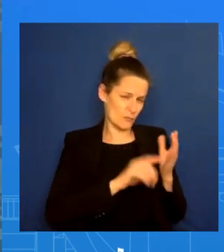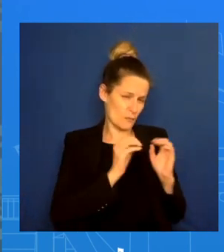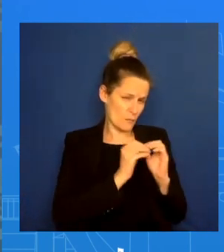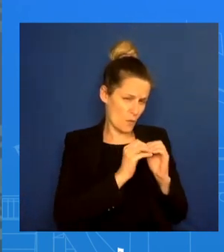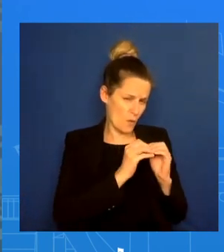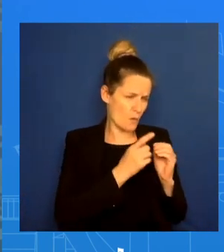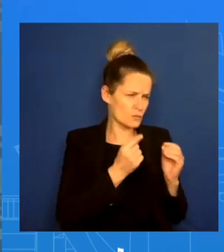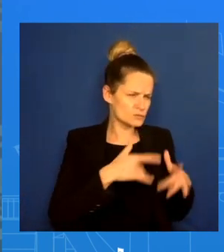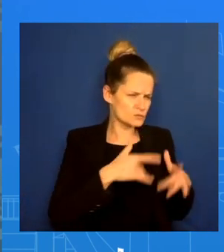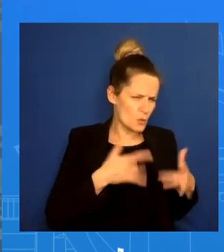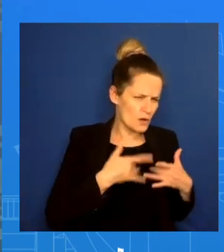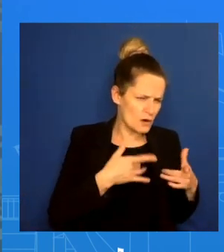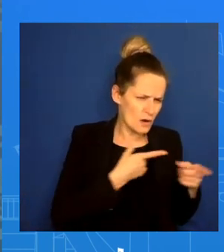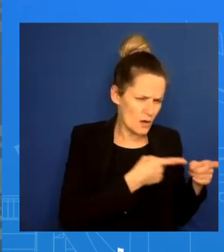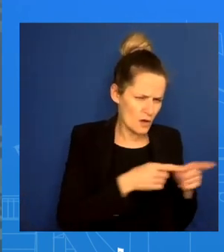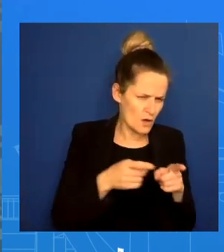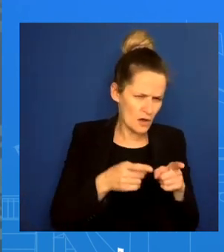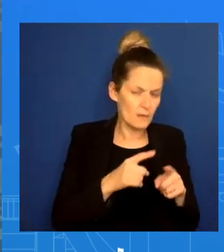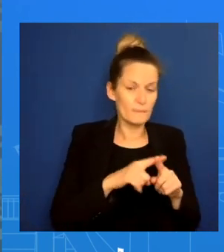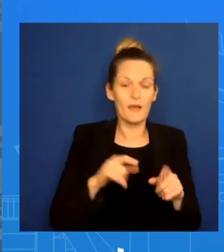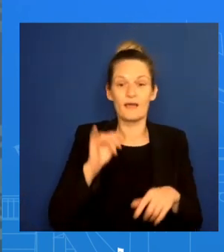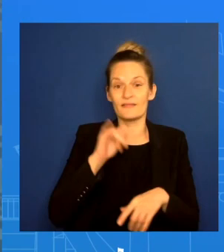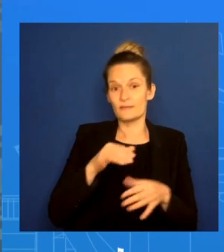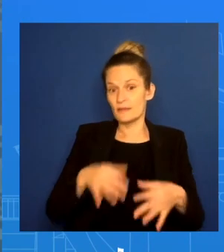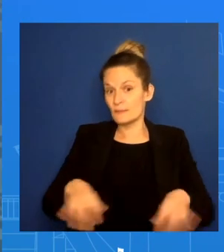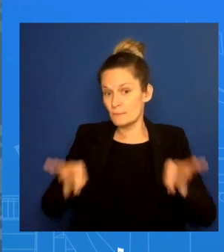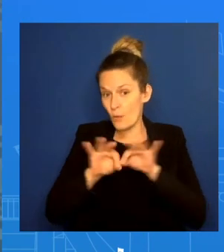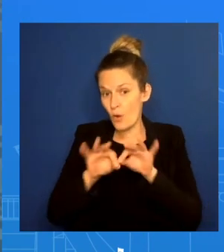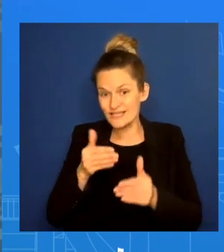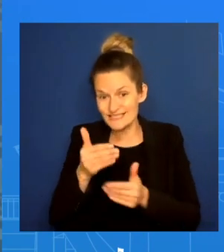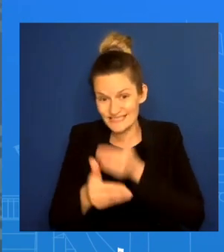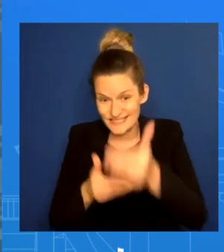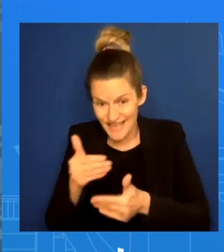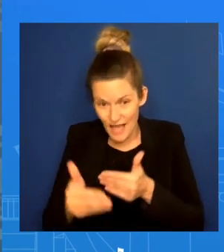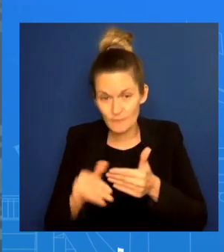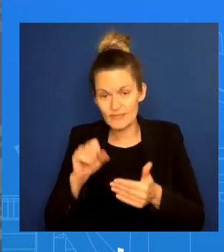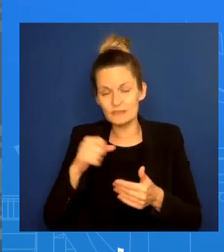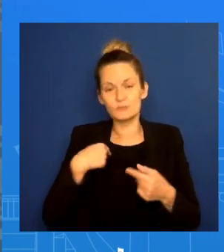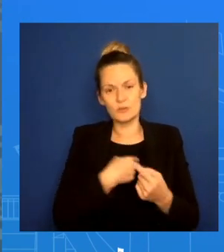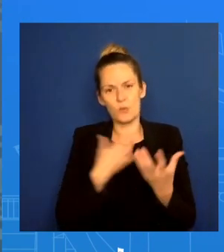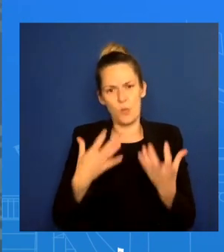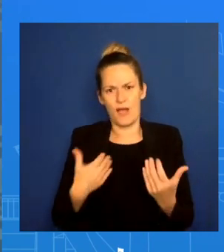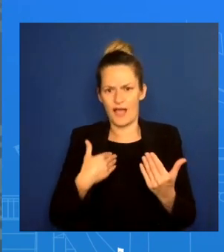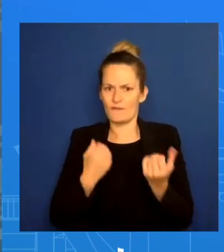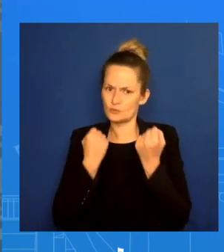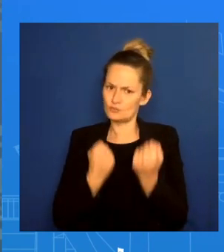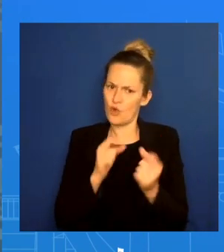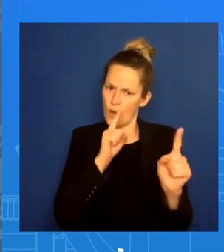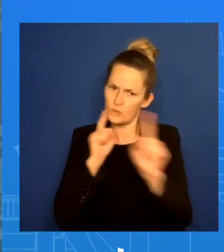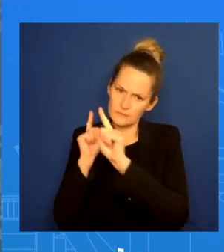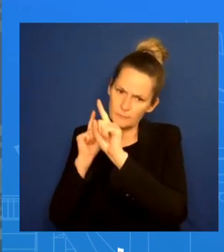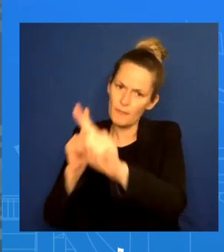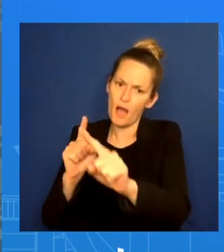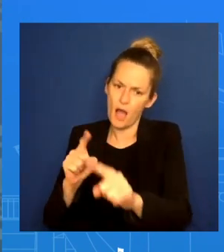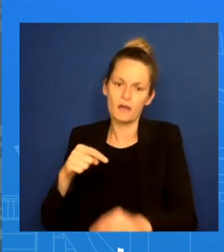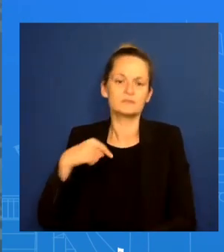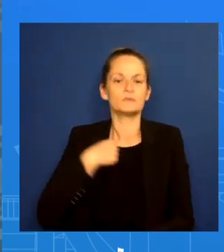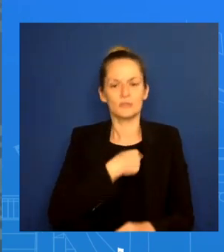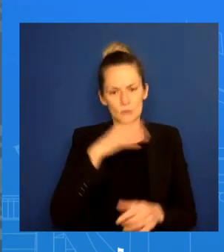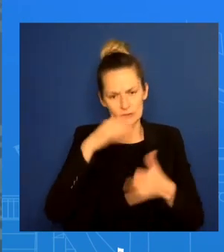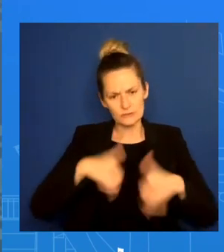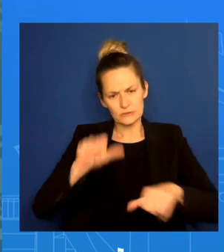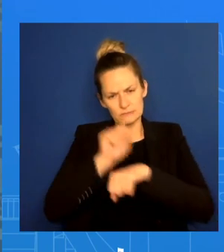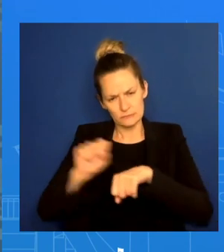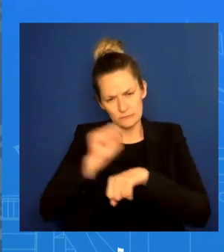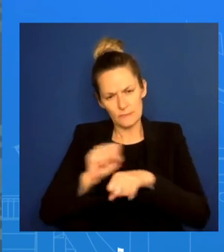to accelerate and strengthen our monkeypox response. And HHS is going to continue to work to strengthen the response in the coming